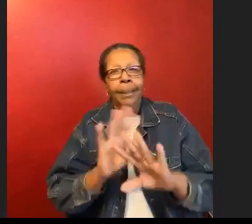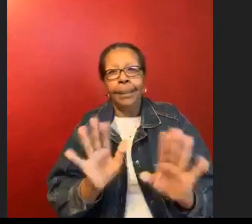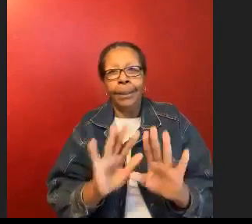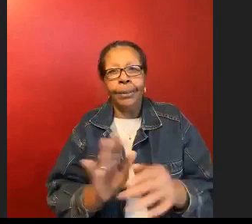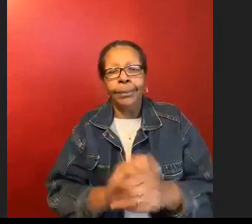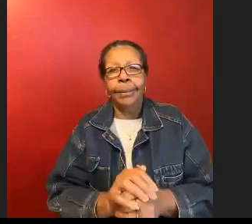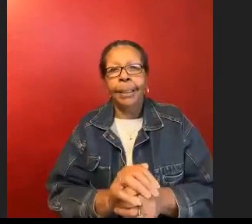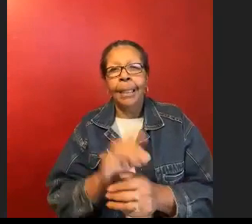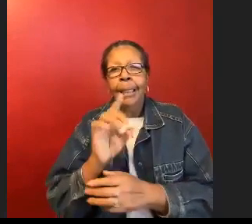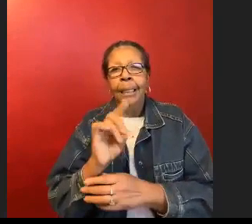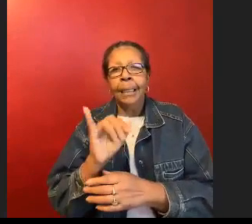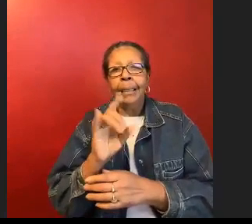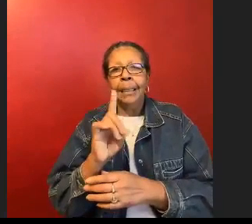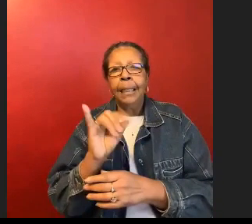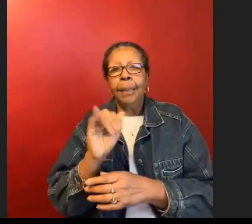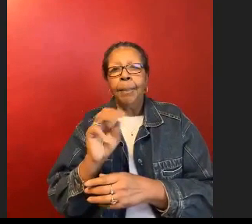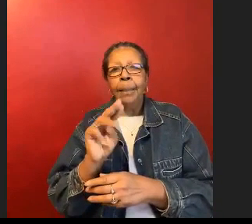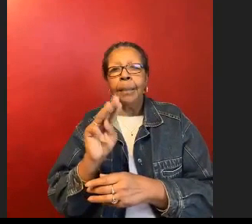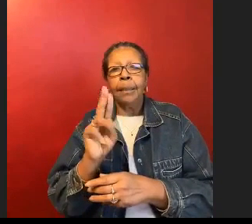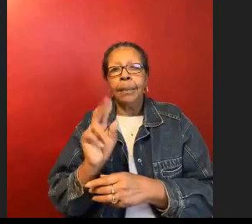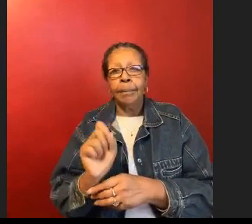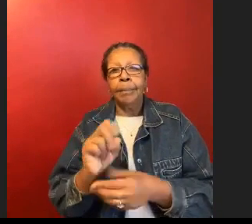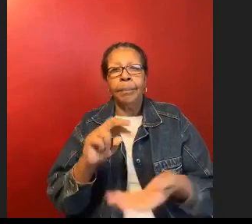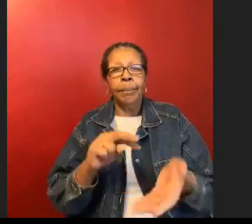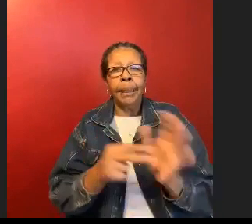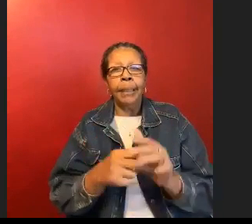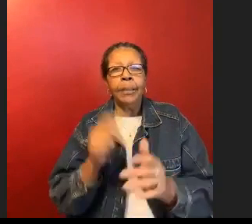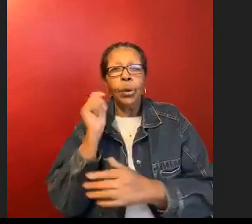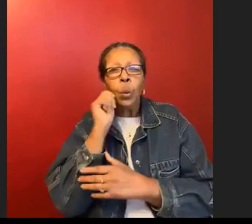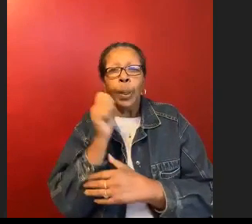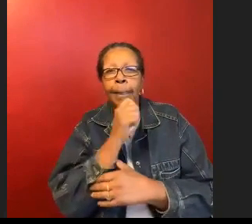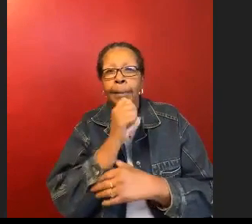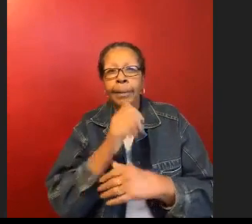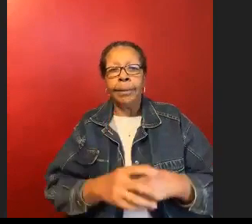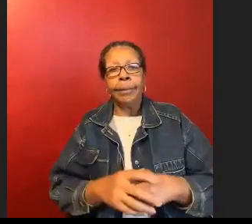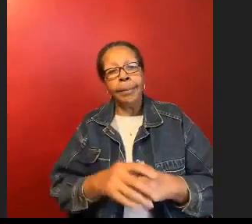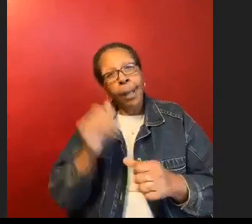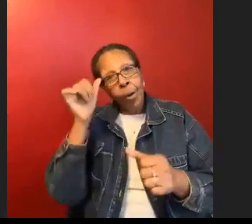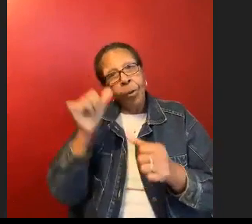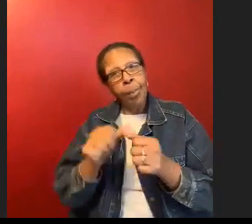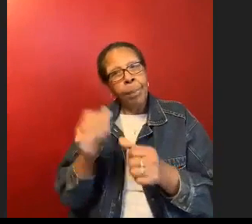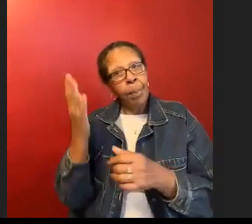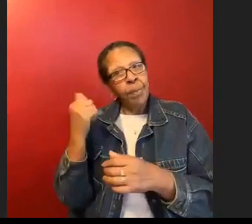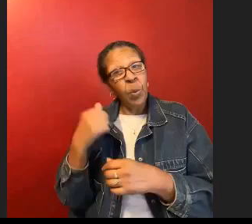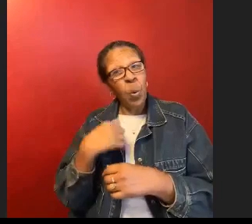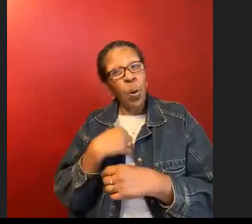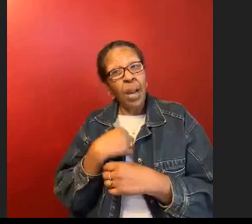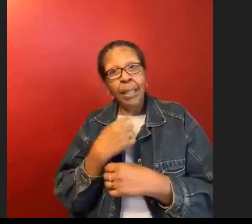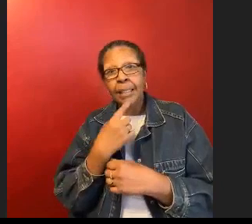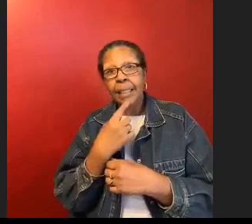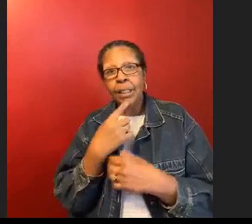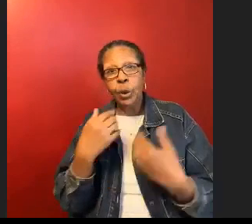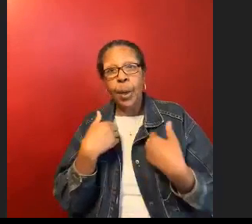I pointed out earlier about there were sets of brothers or friends who were disciples. Thomas was called the twin, yet